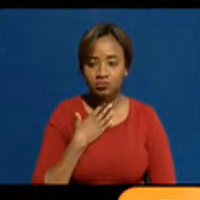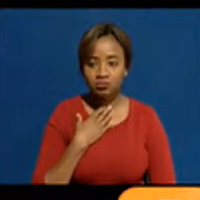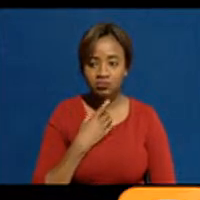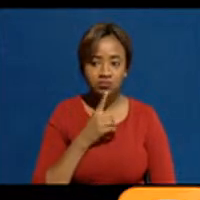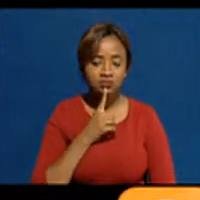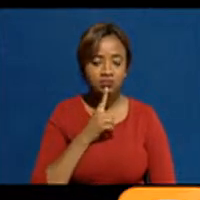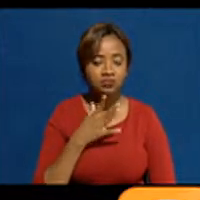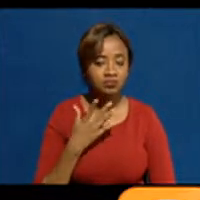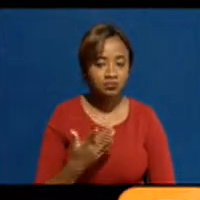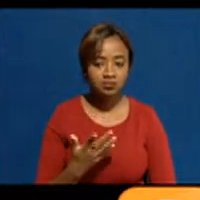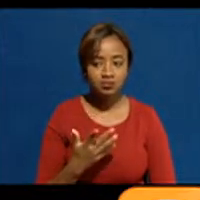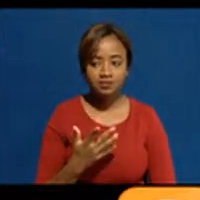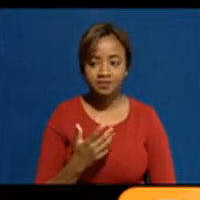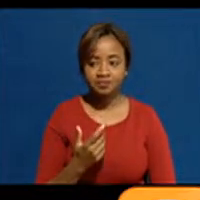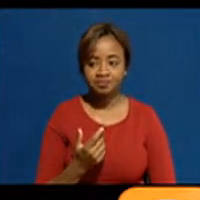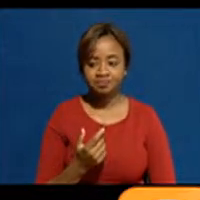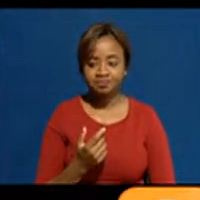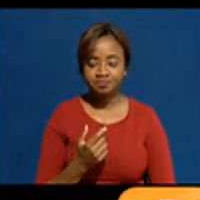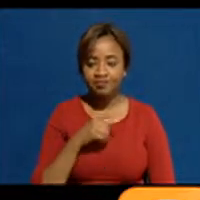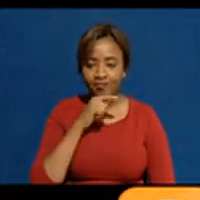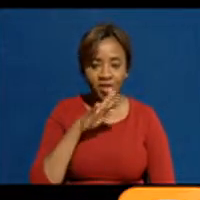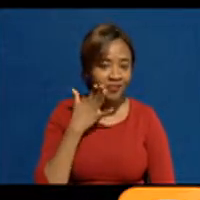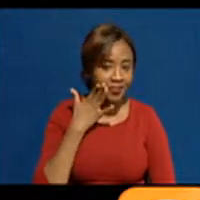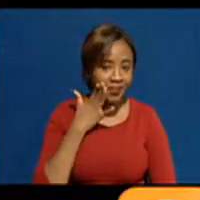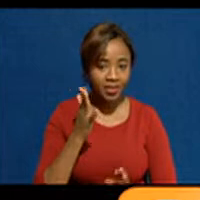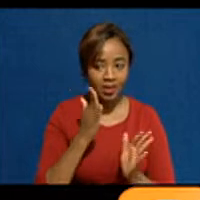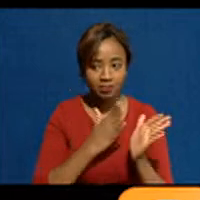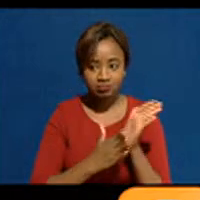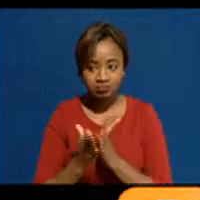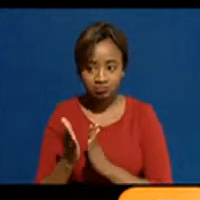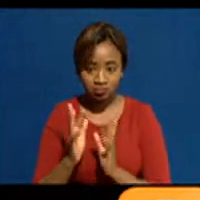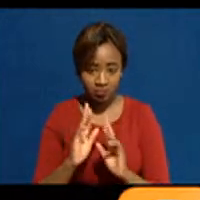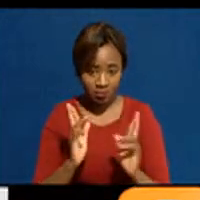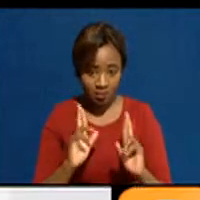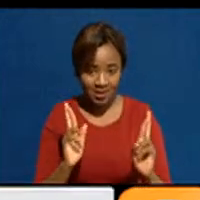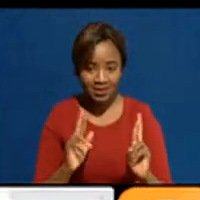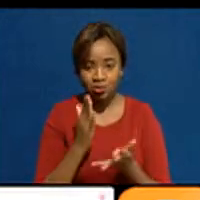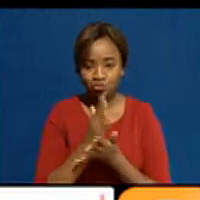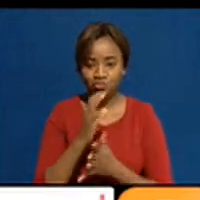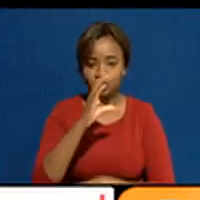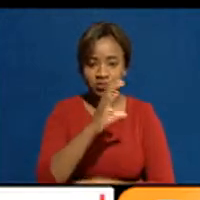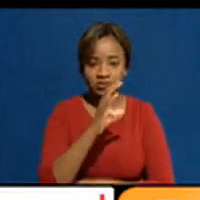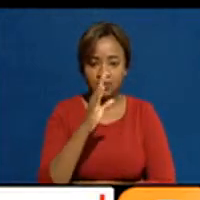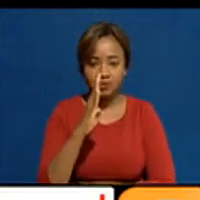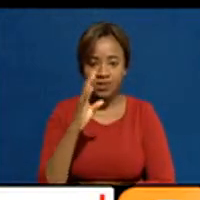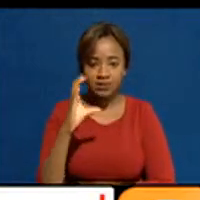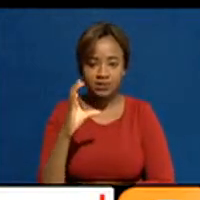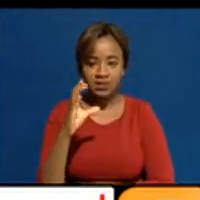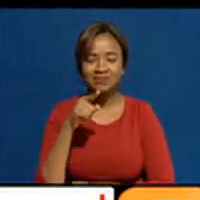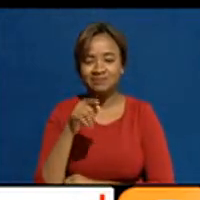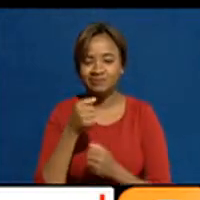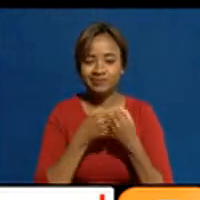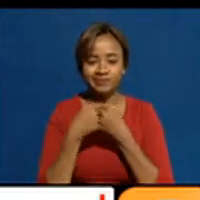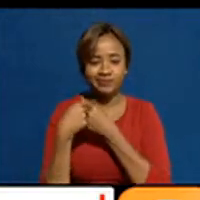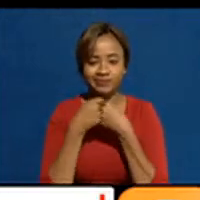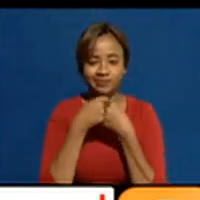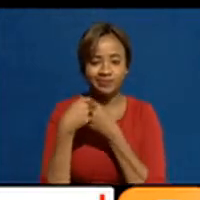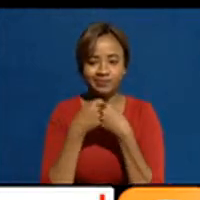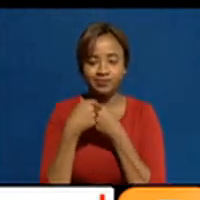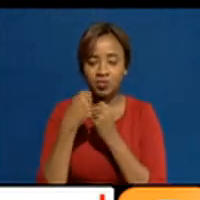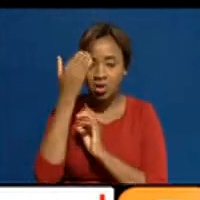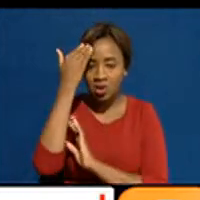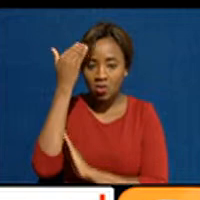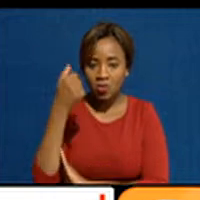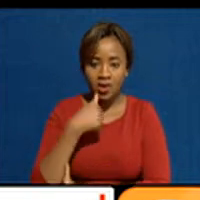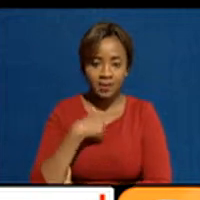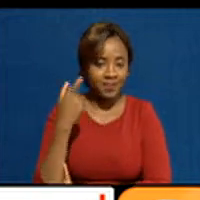of parental preparedness, CBC has been quite a challenge, simply because I think what